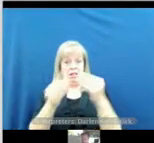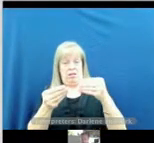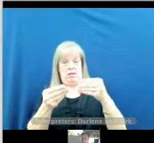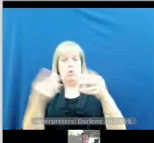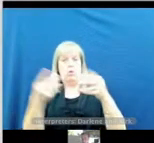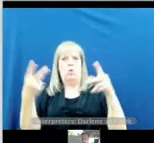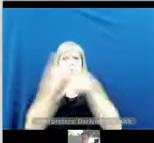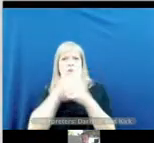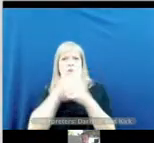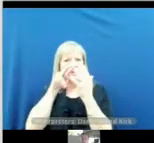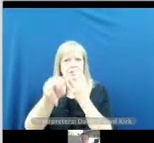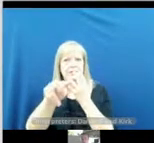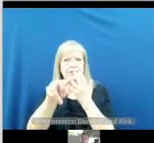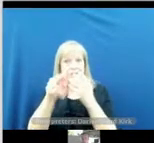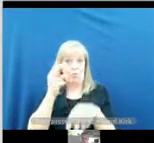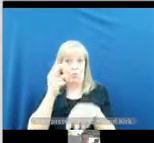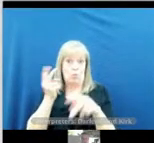worse.